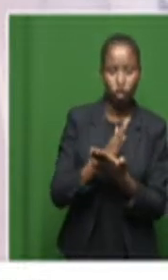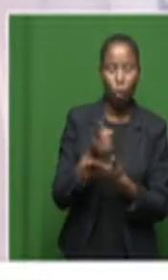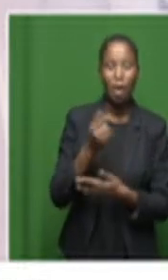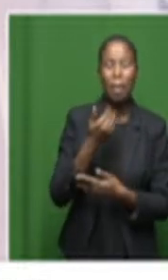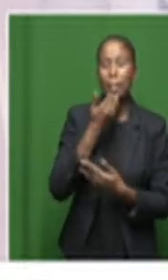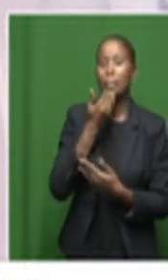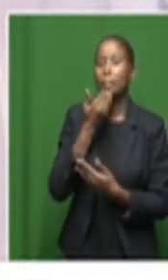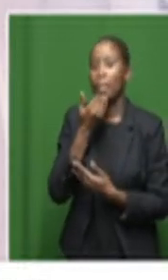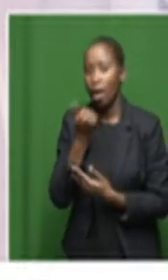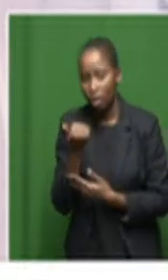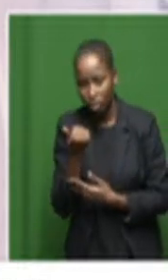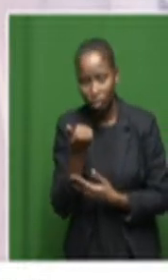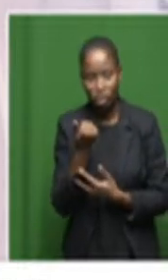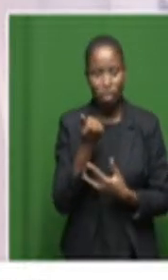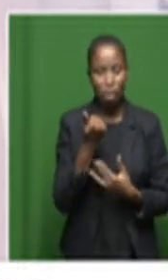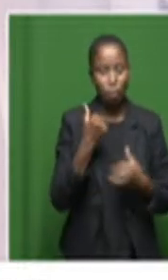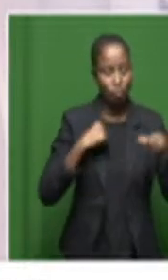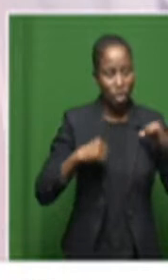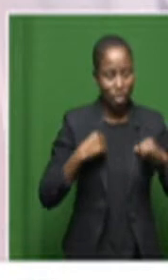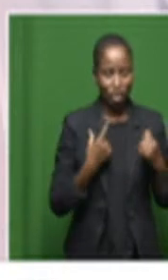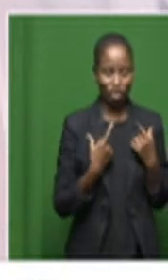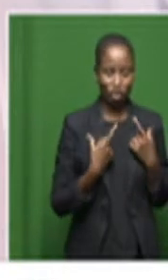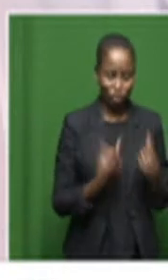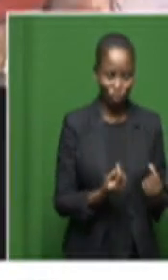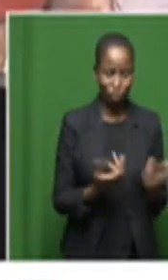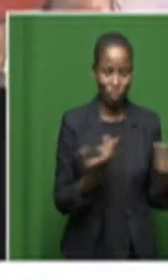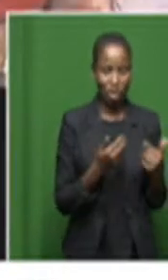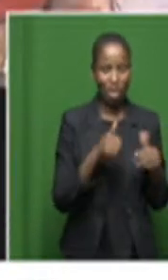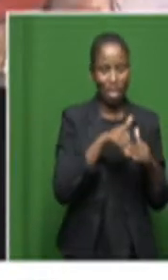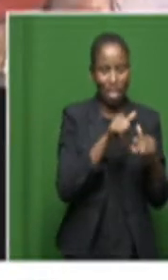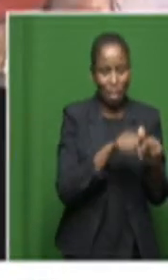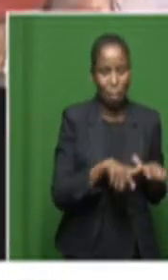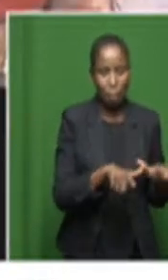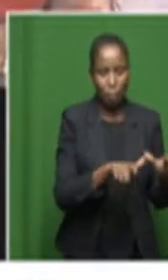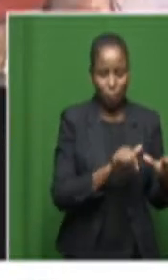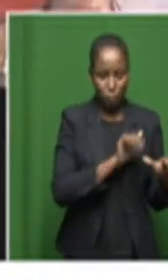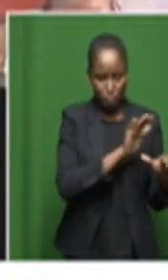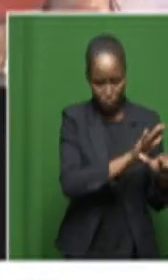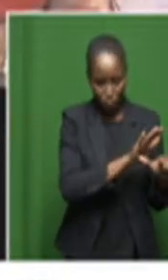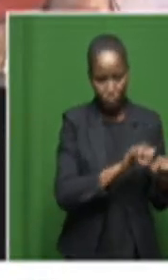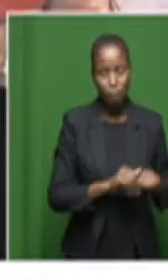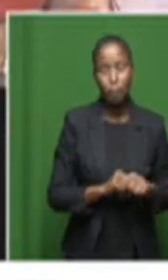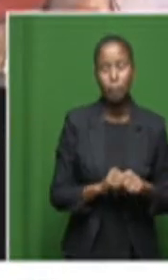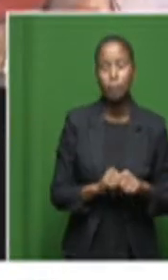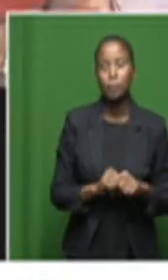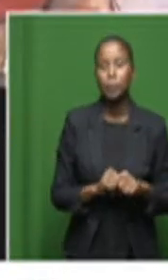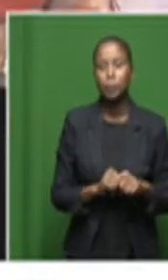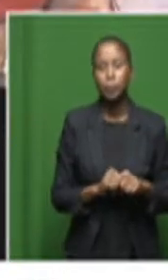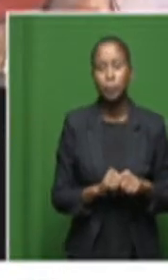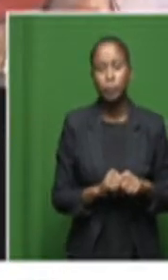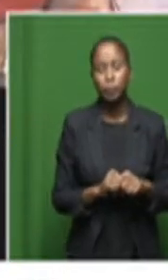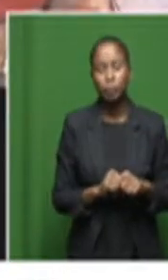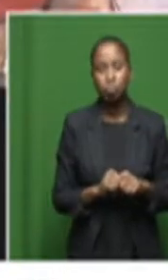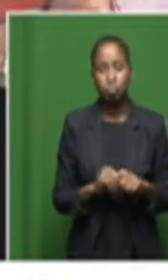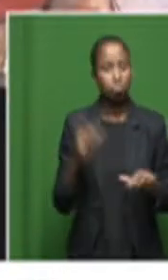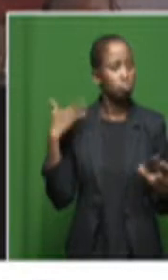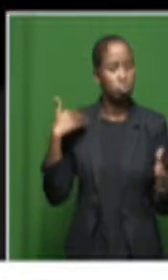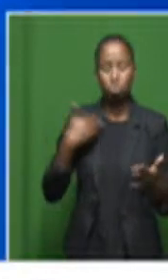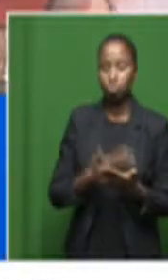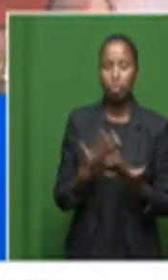practices in Limpopo and in terms of what we have done so